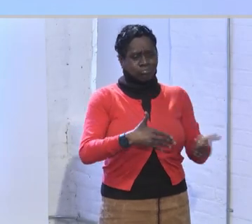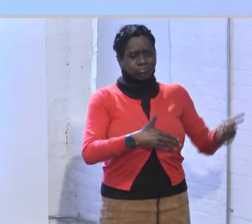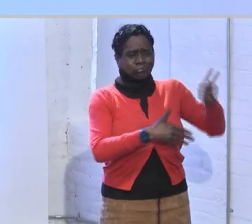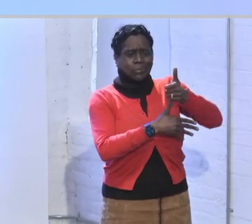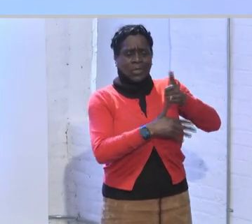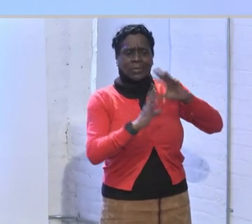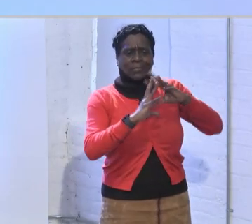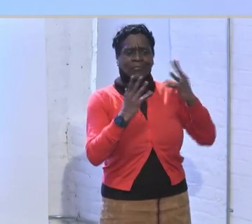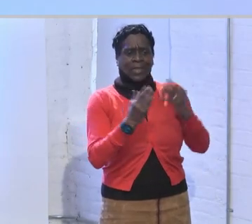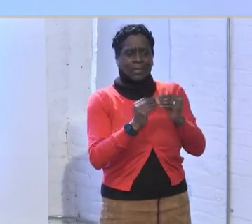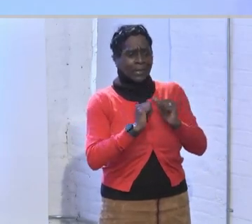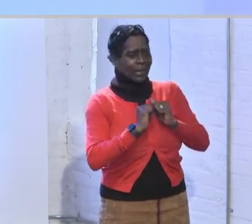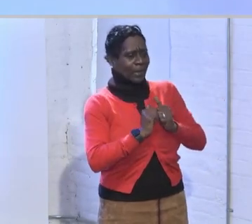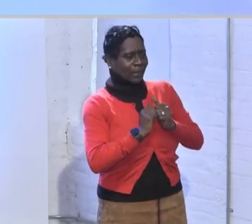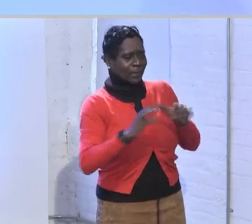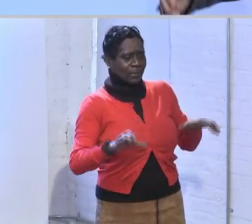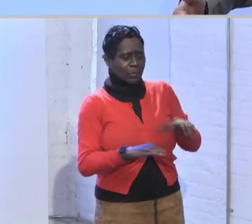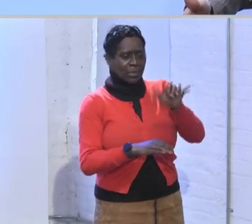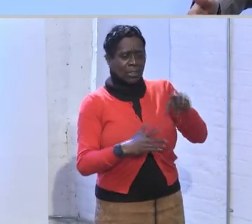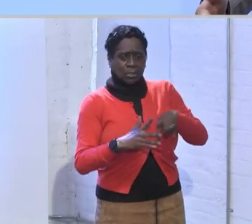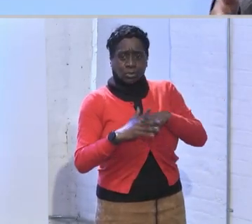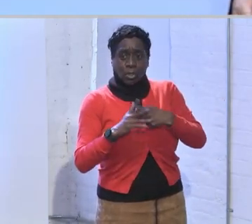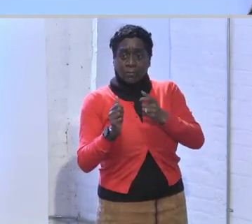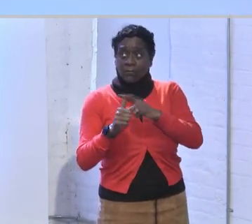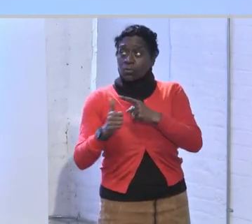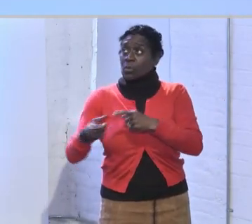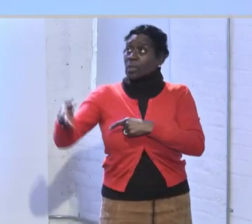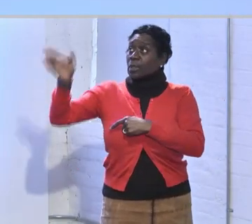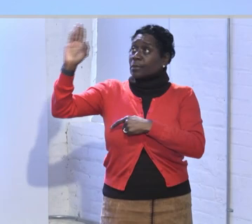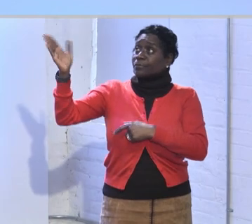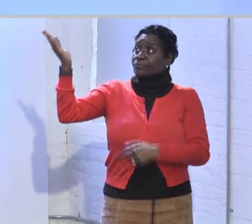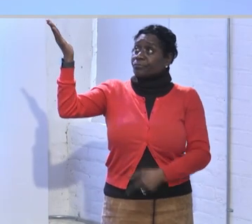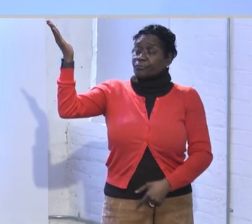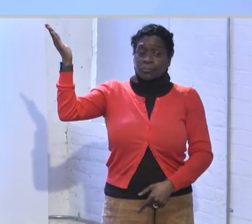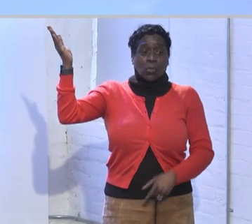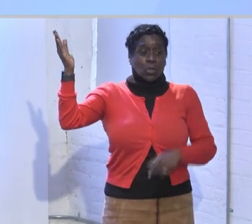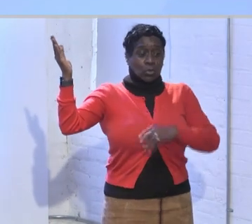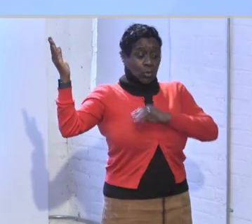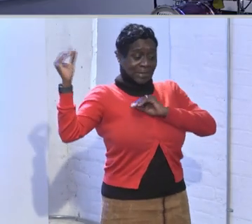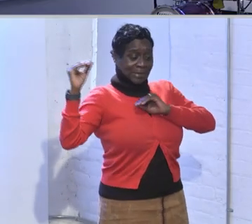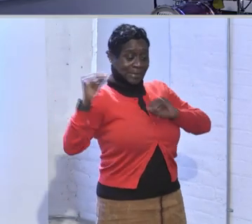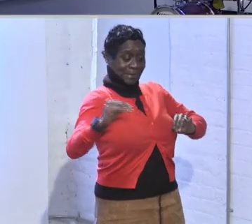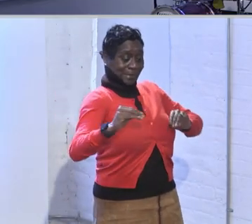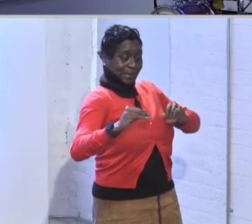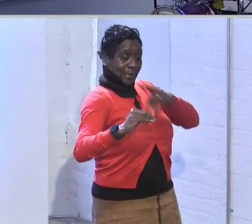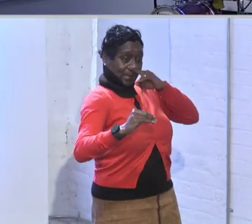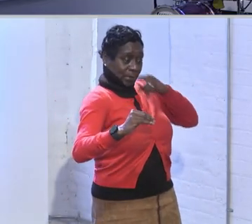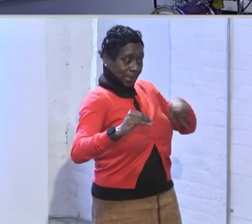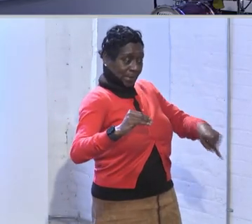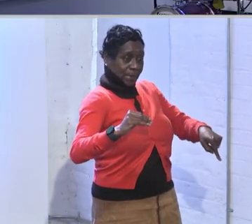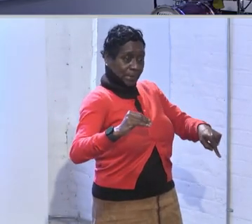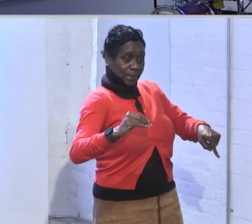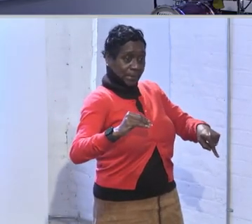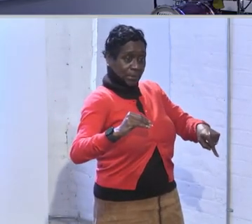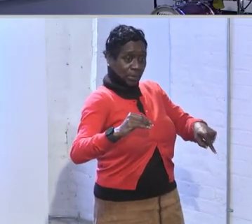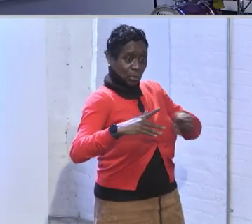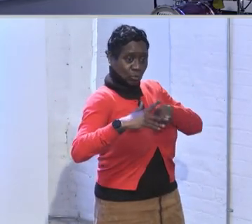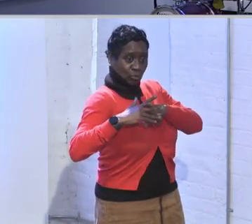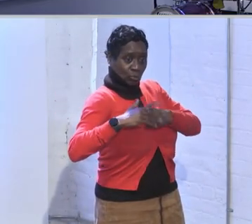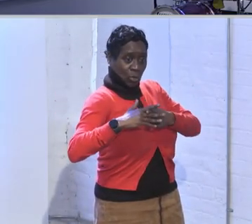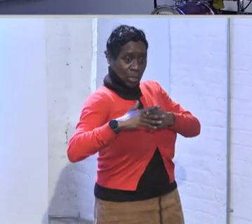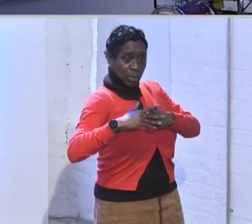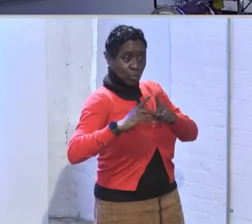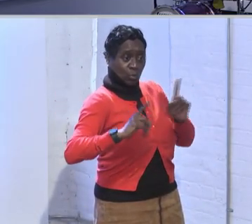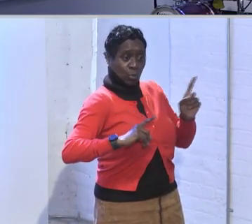family, first of all, let me just say, he started with God. So he said, listen, you're going to teach some things to your kids. Let's get to the starting point. The